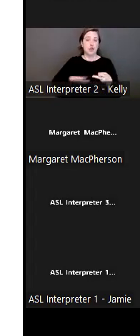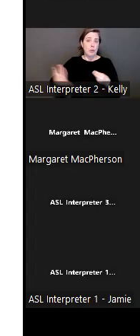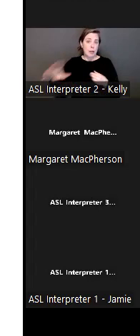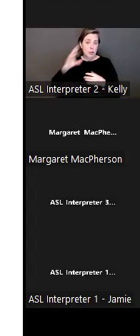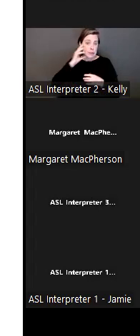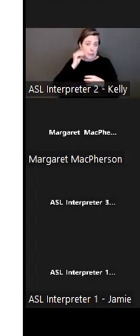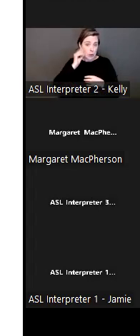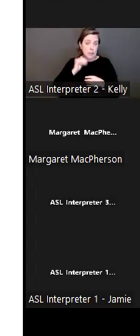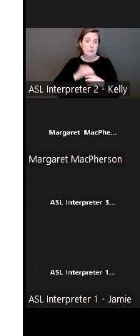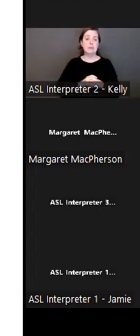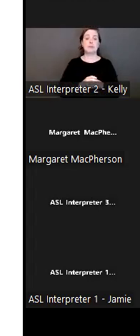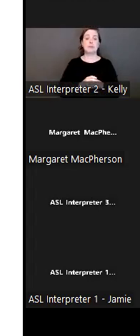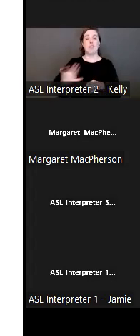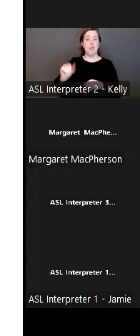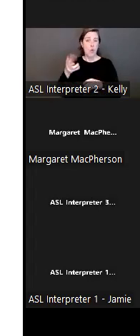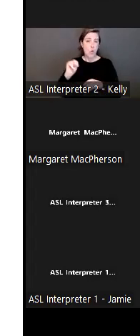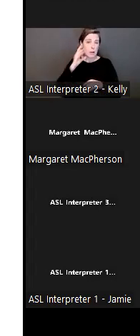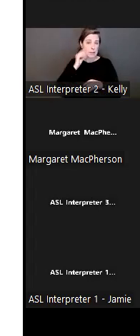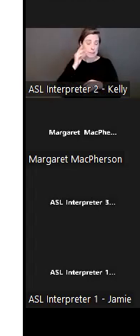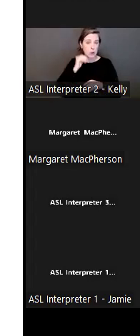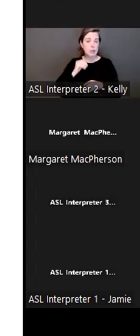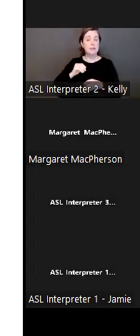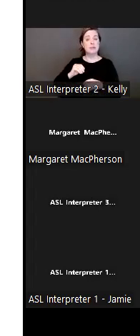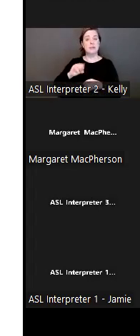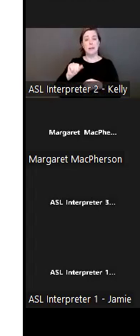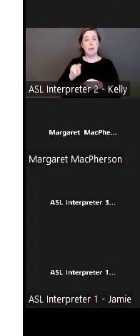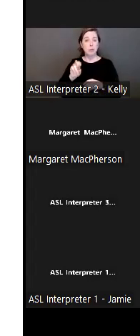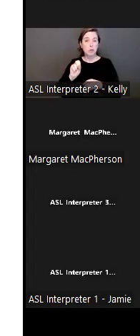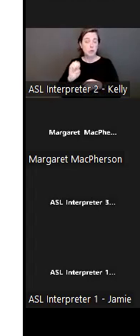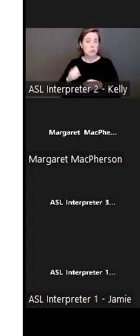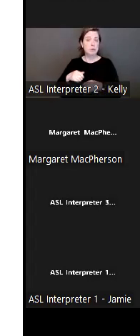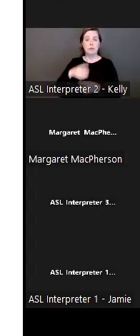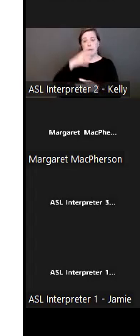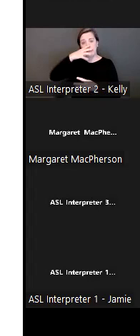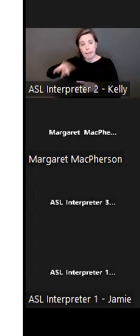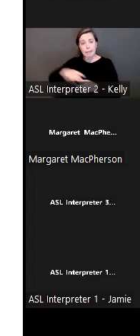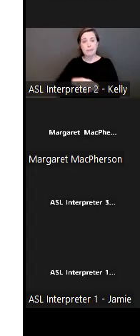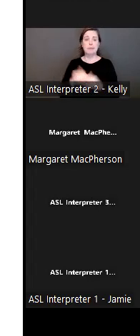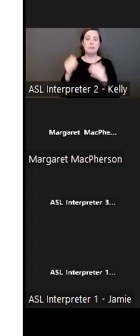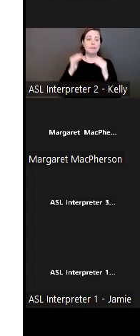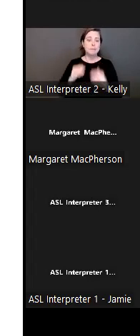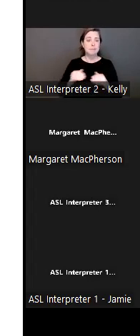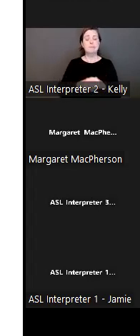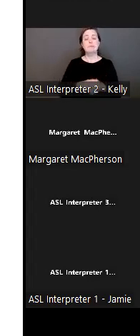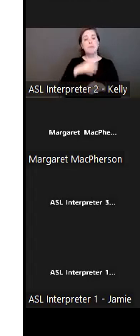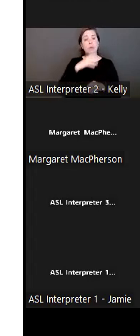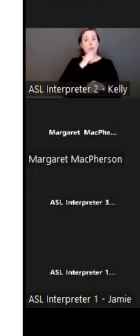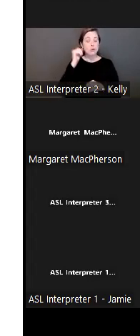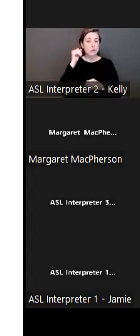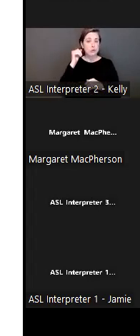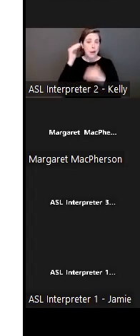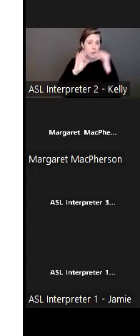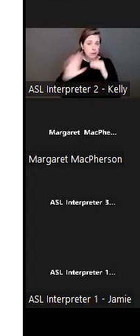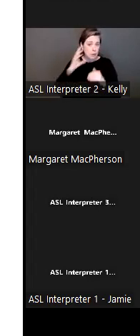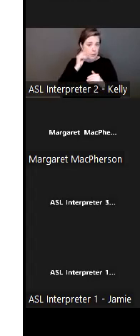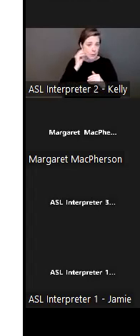of child abuse and neglect, and abuse of older adults are interpersonal forms of violence. And then we have situational forms of trauma